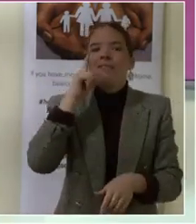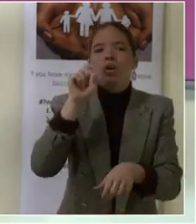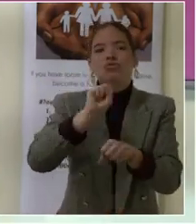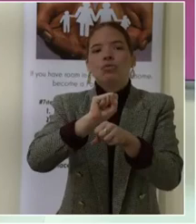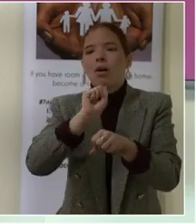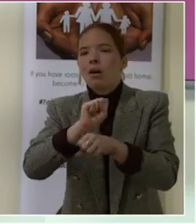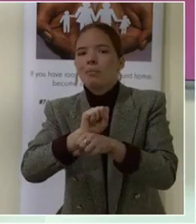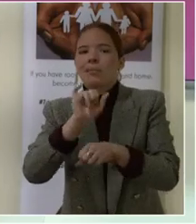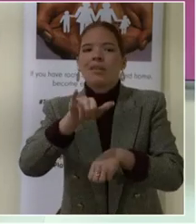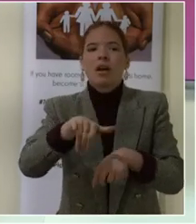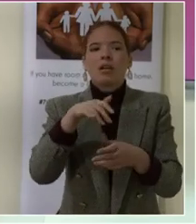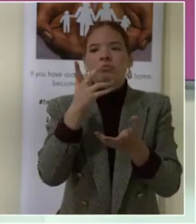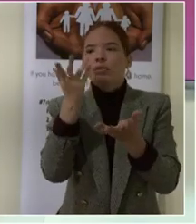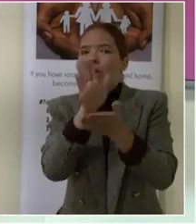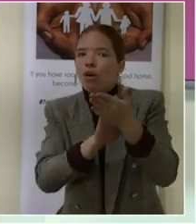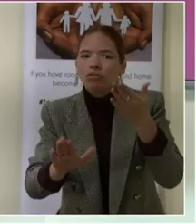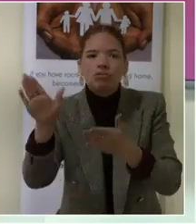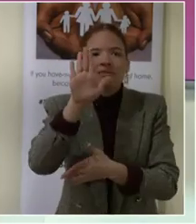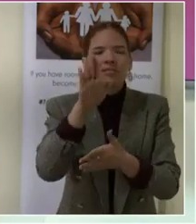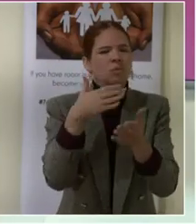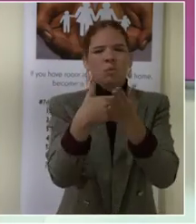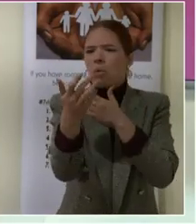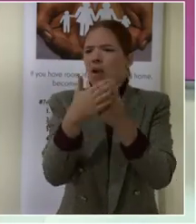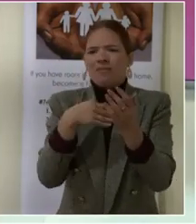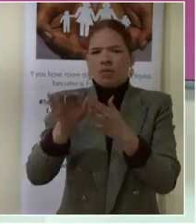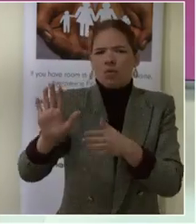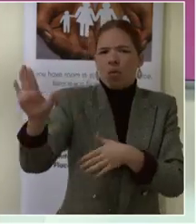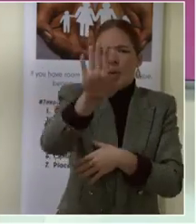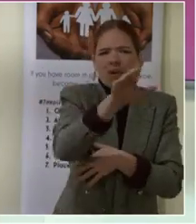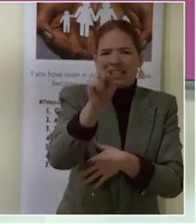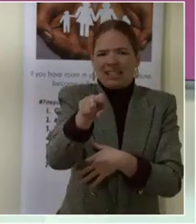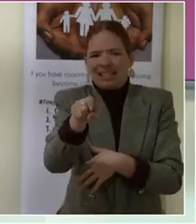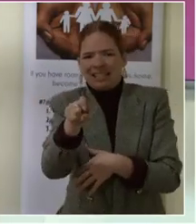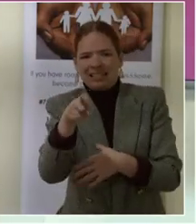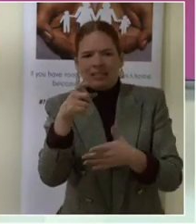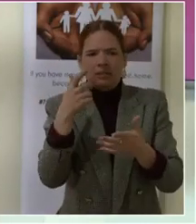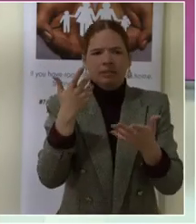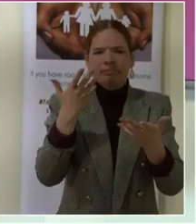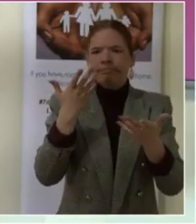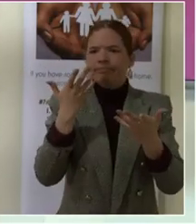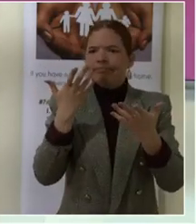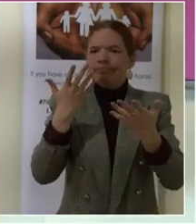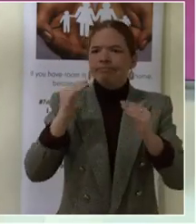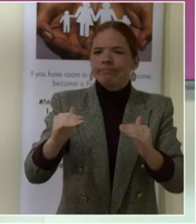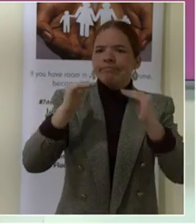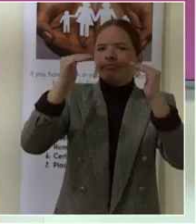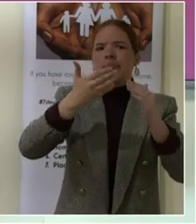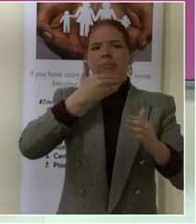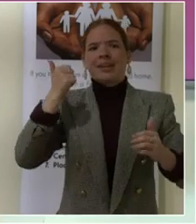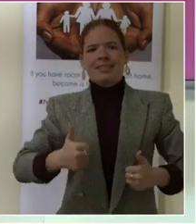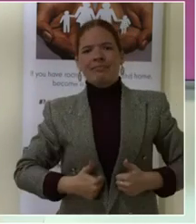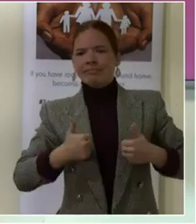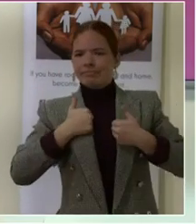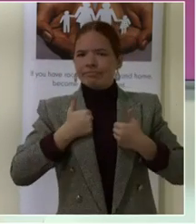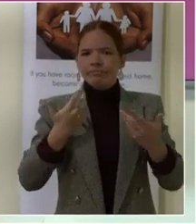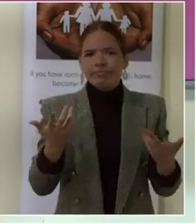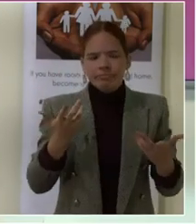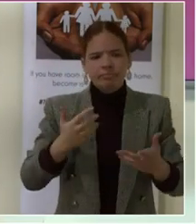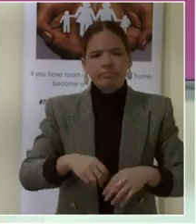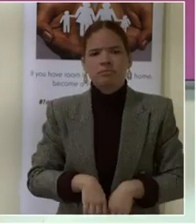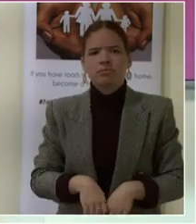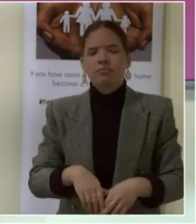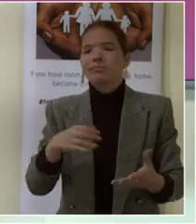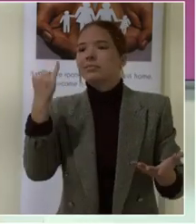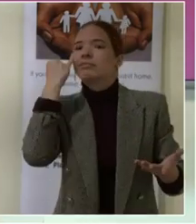they feel like they need to do in order to live a more fulfilling life, a better life. Whether it's